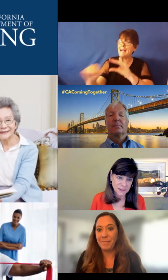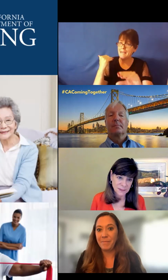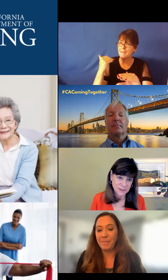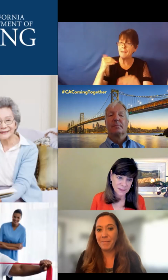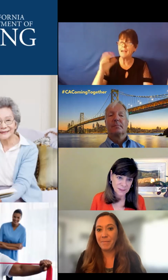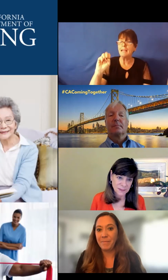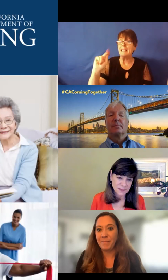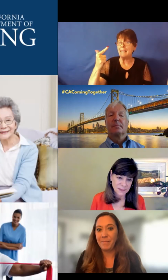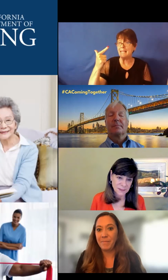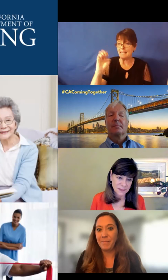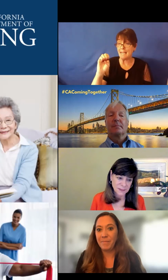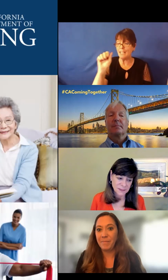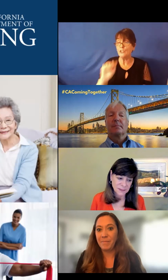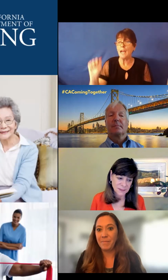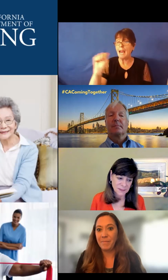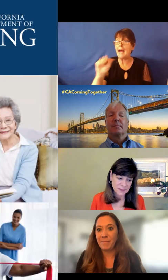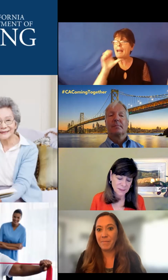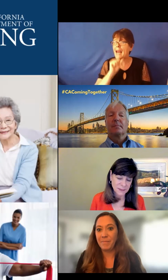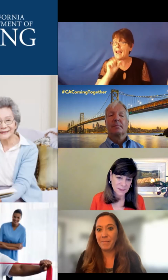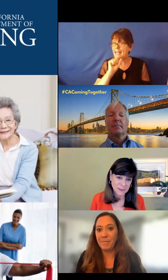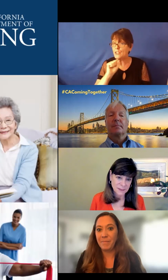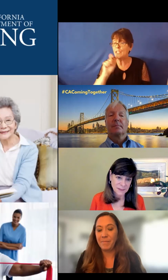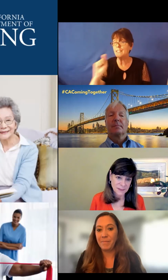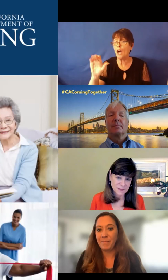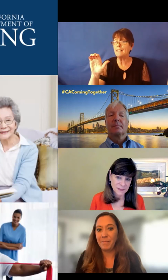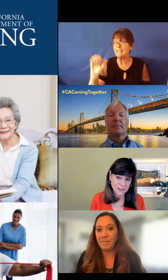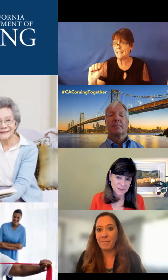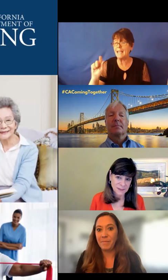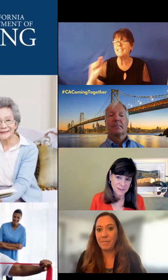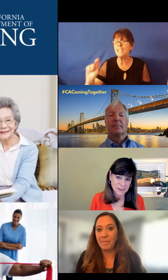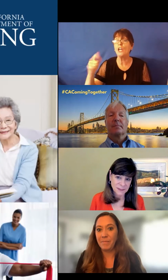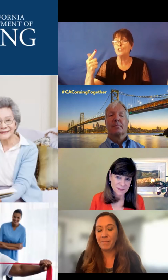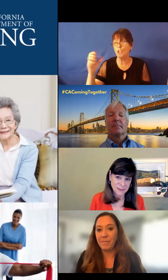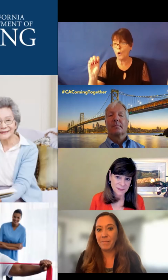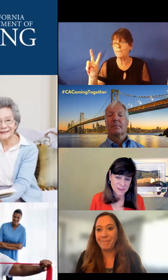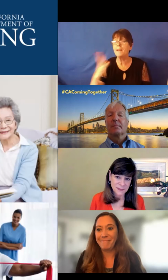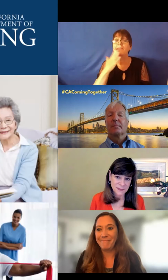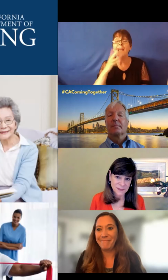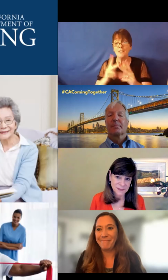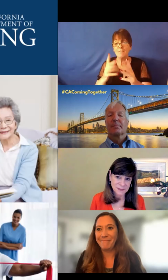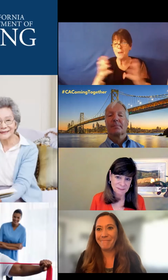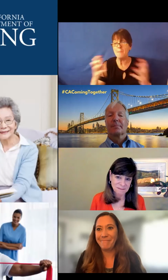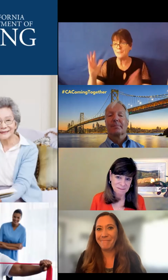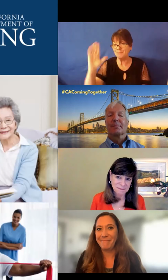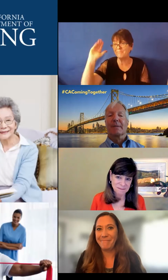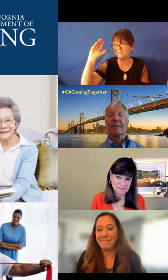engage@aging.ca.gov. Thank you so much.